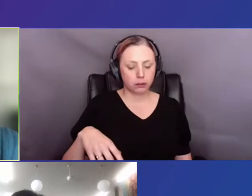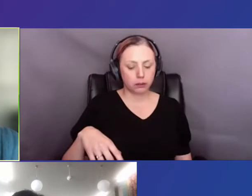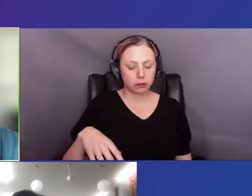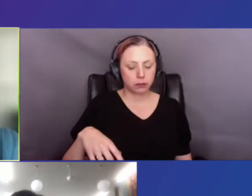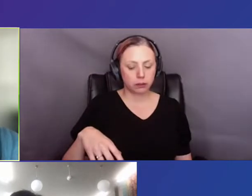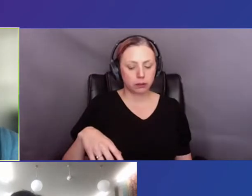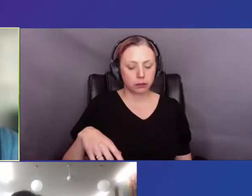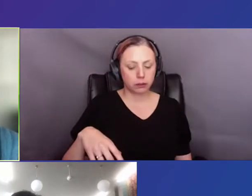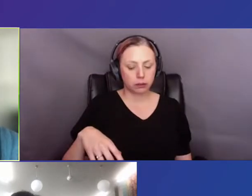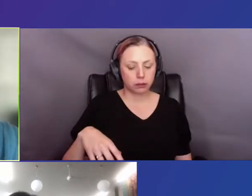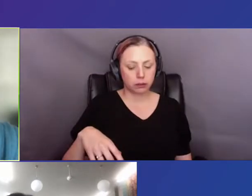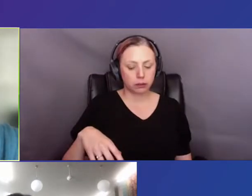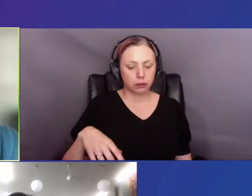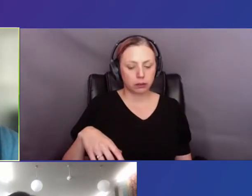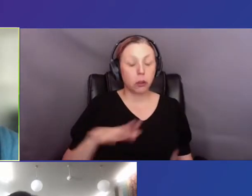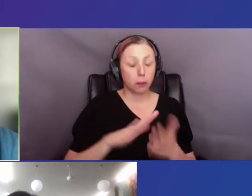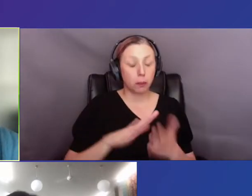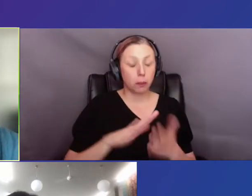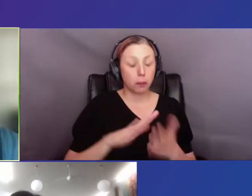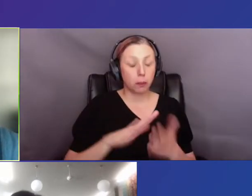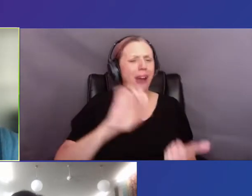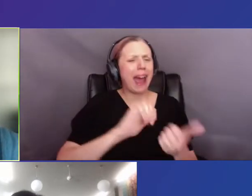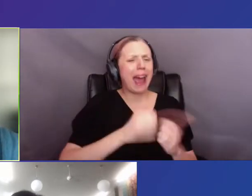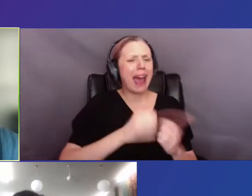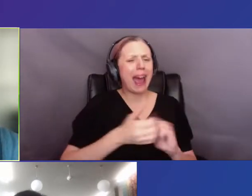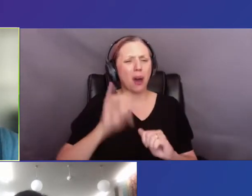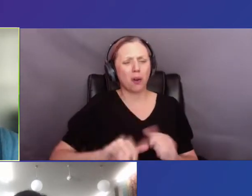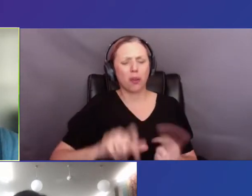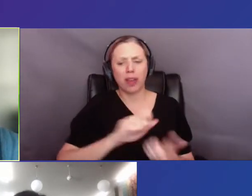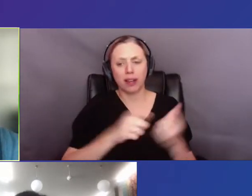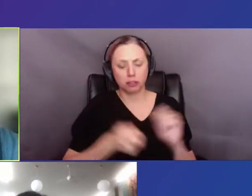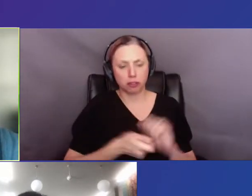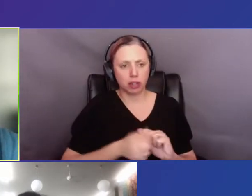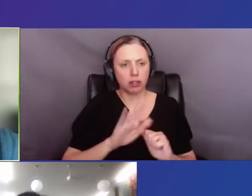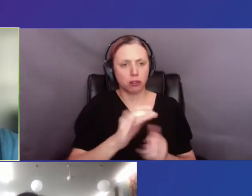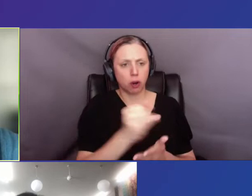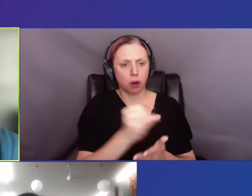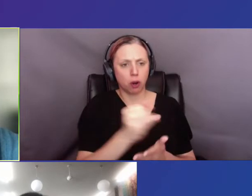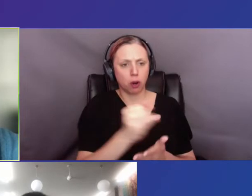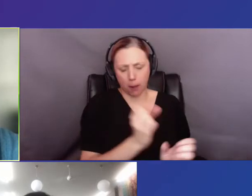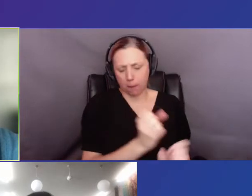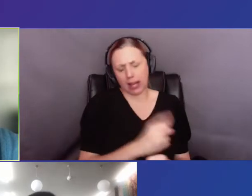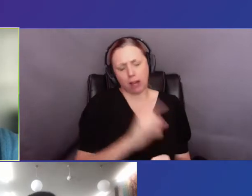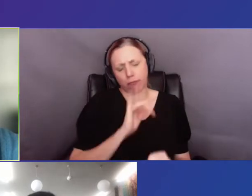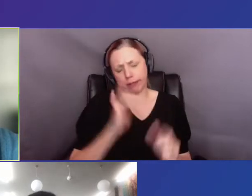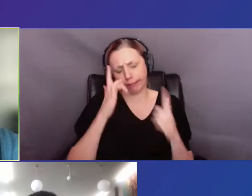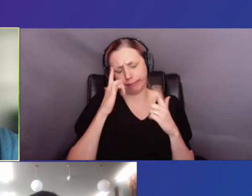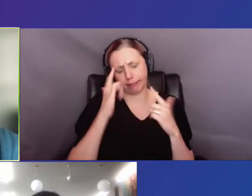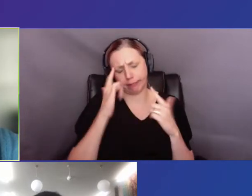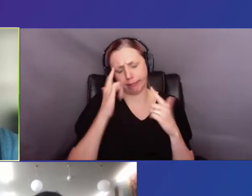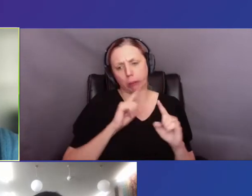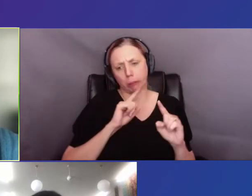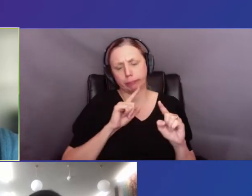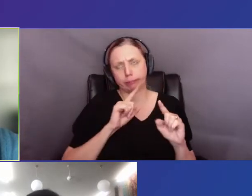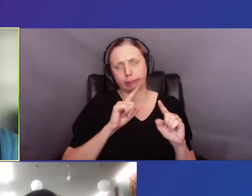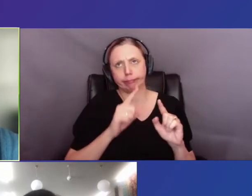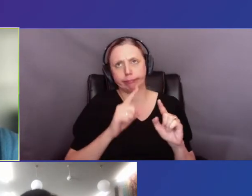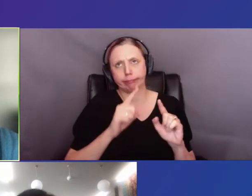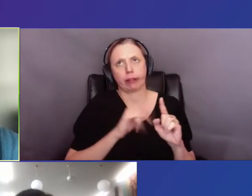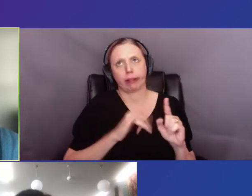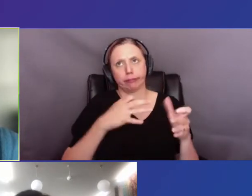art making, and art making as broad as you want to do that, teaching, curating,